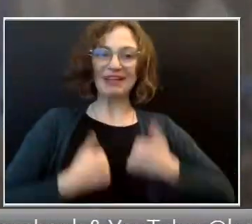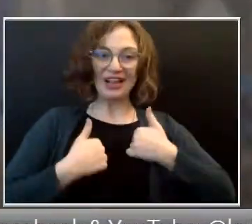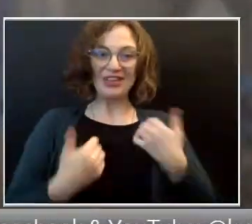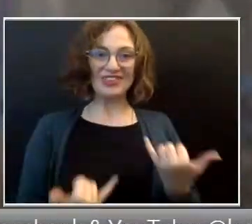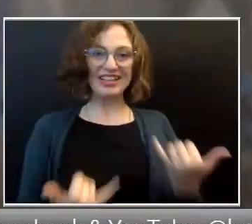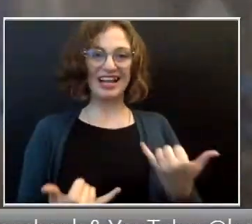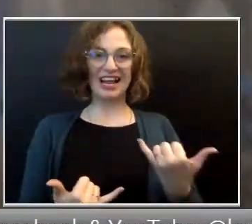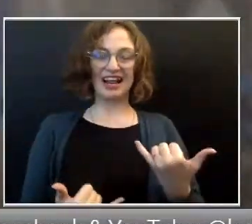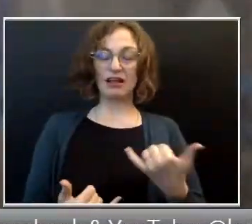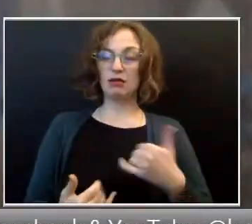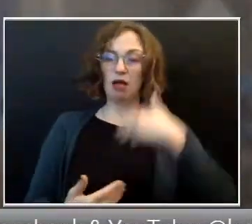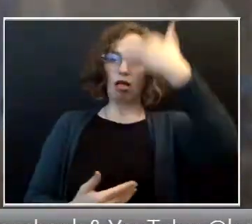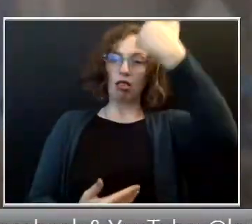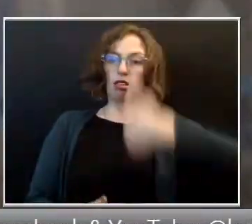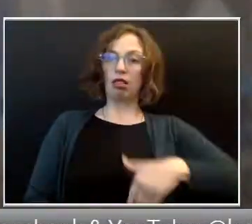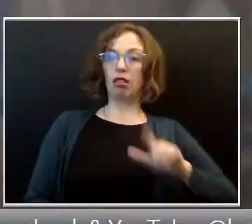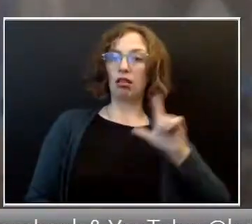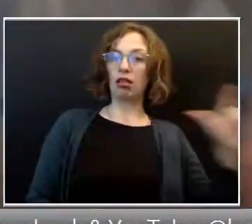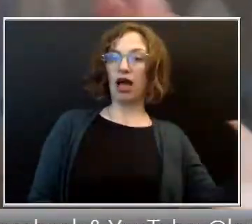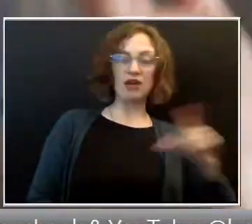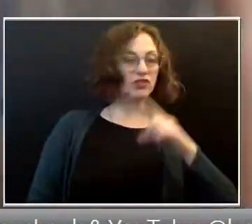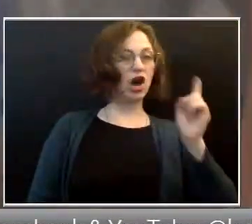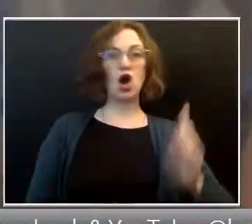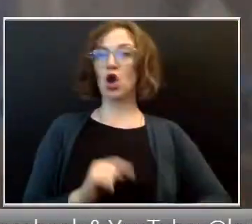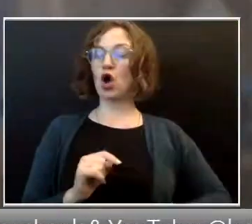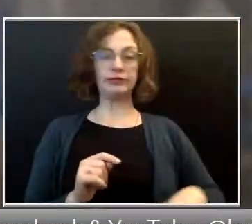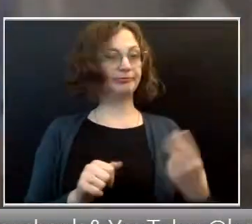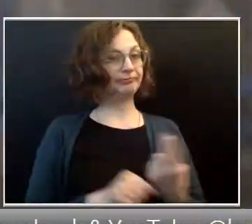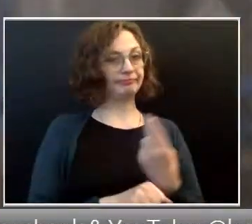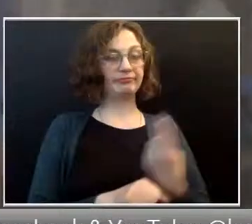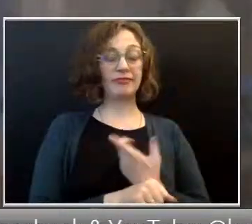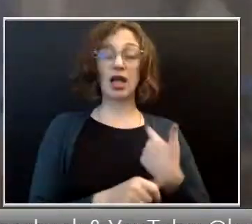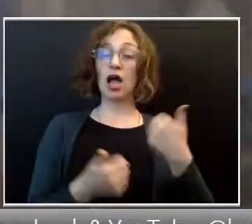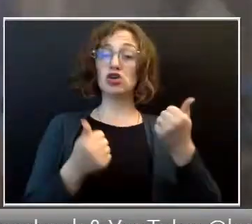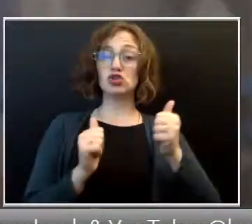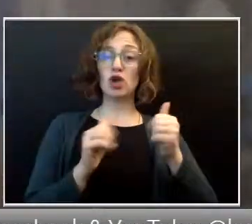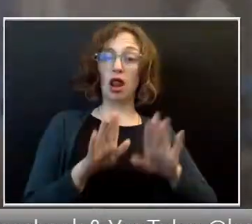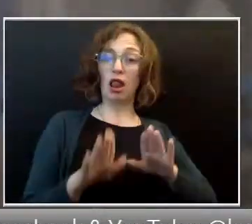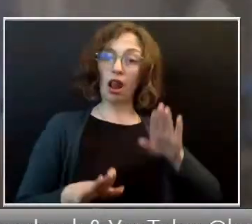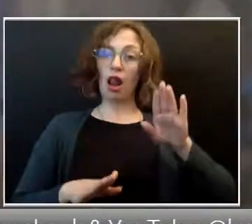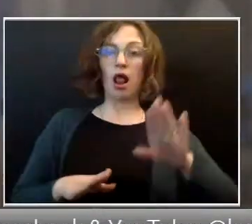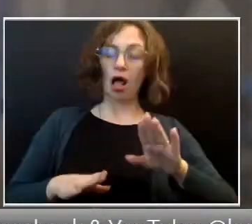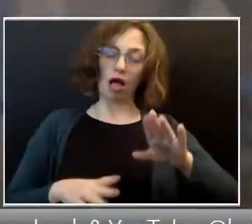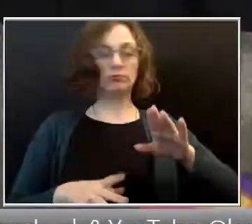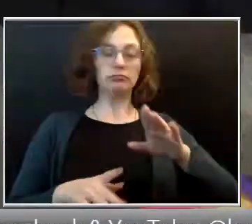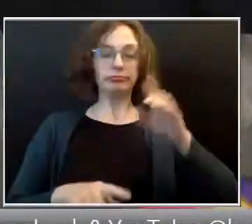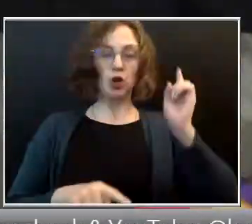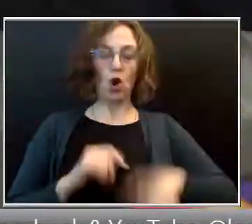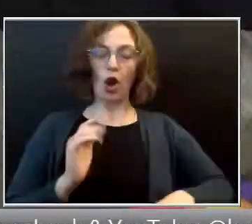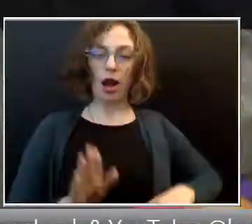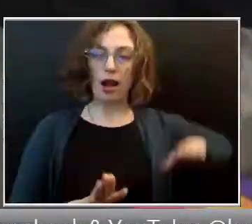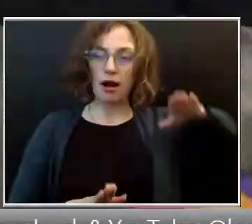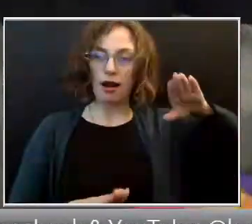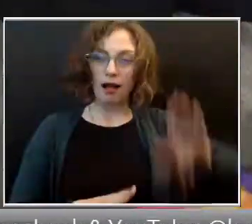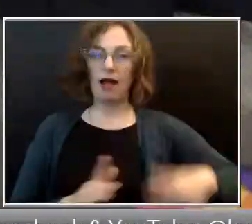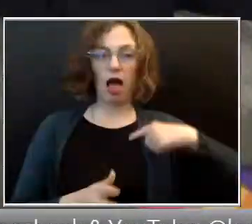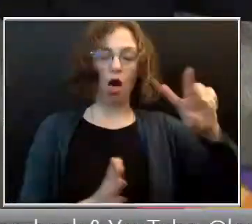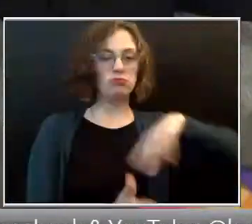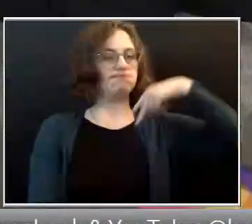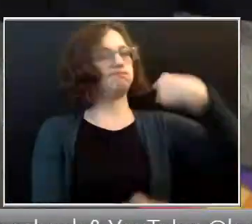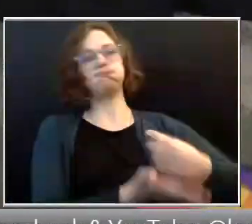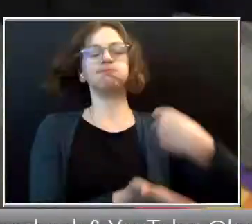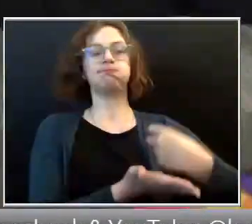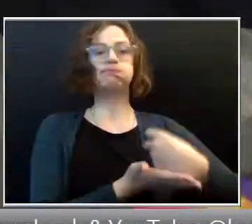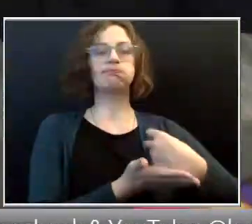but I went to take a step and my left leg wouldn't move, and I face planted onto the hardwood floor right here. It was an early morning in December